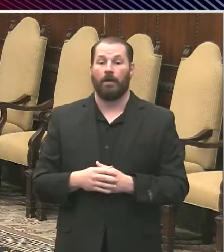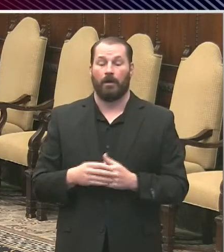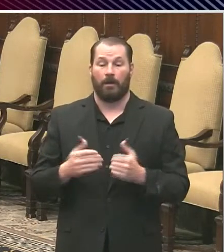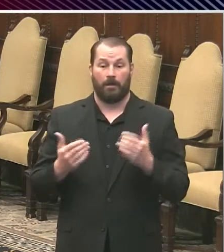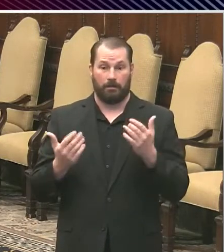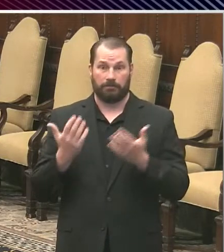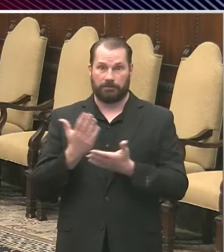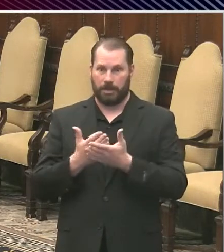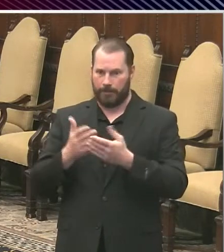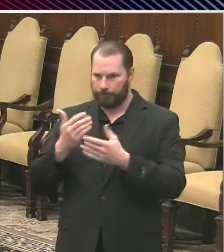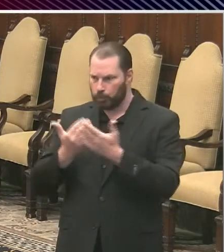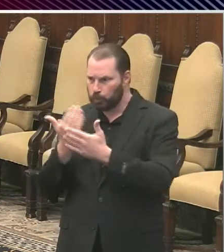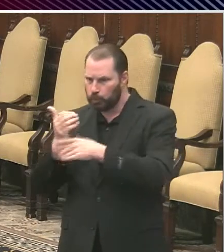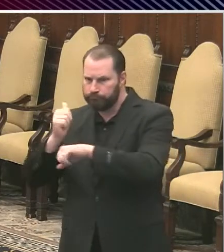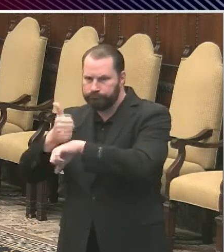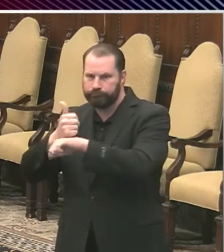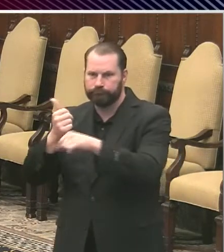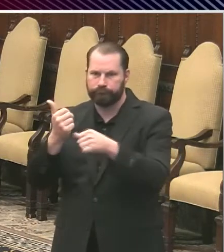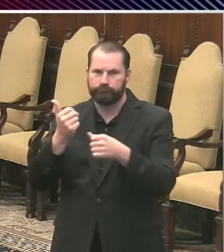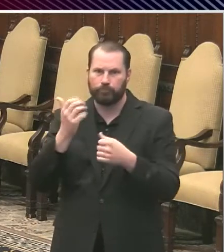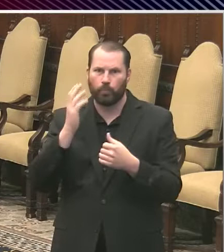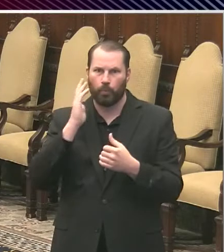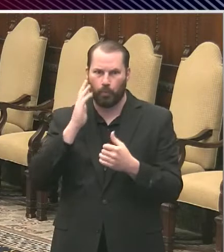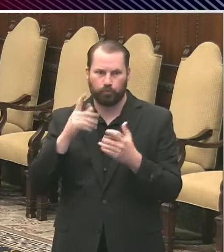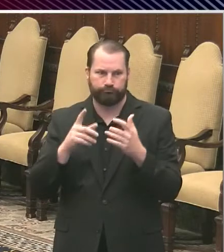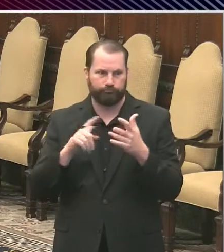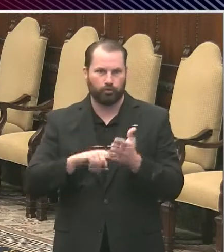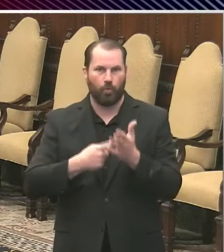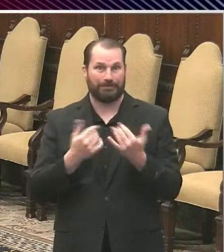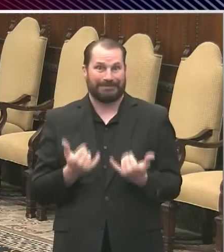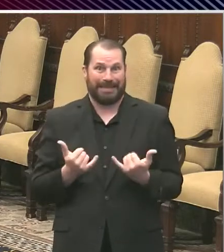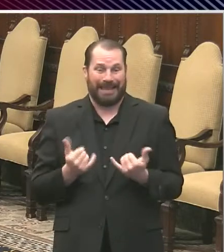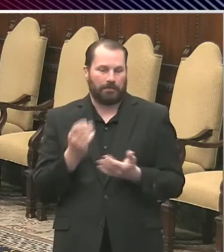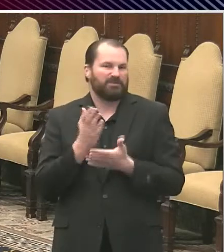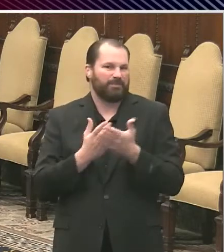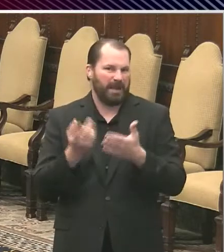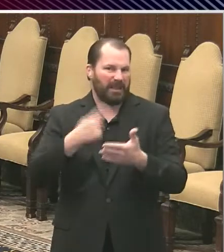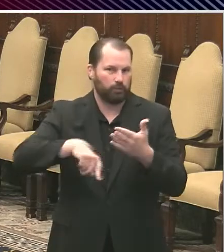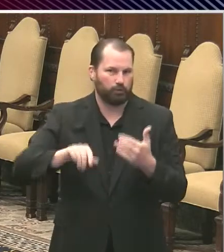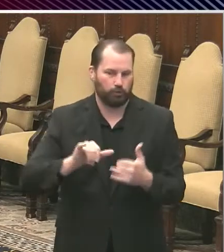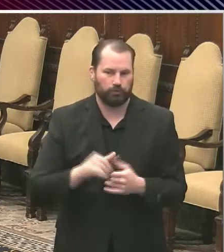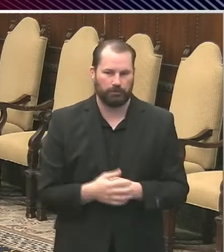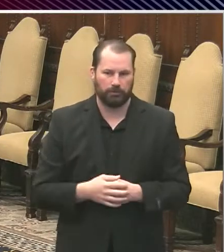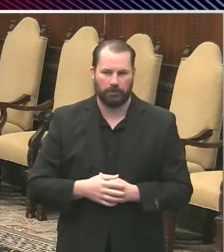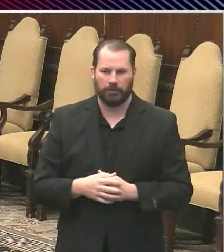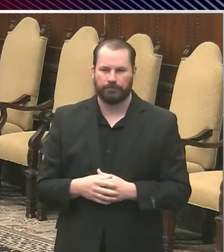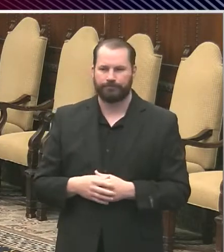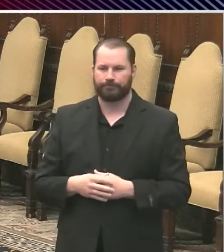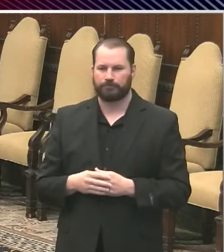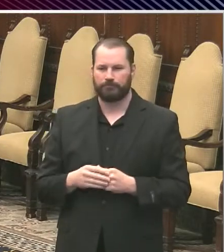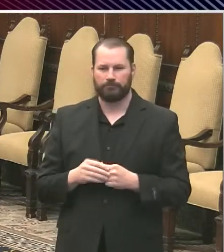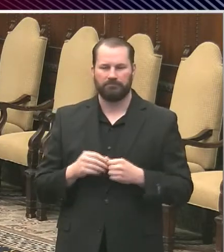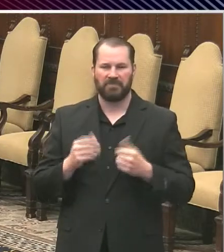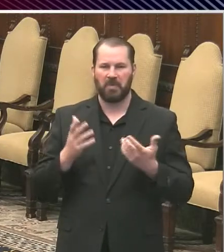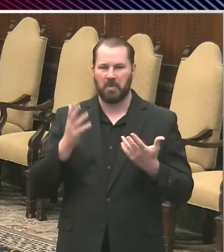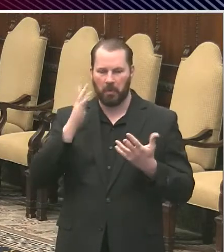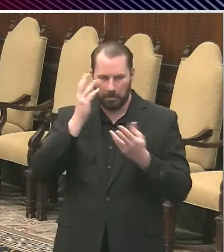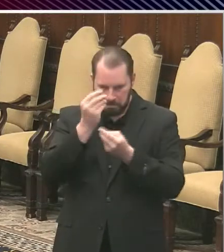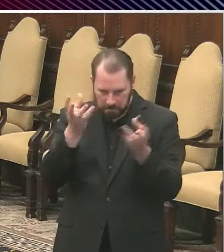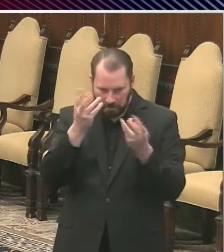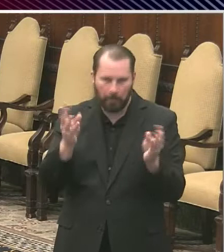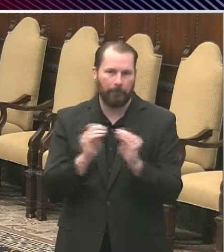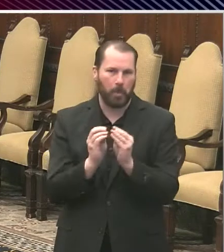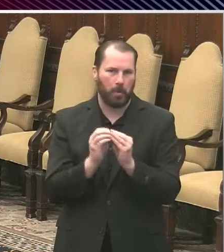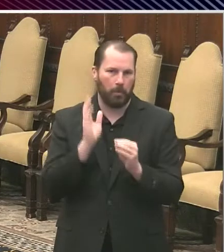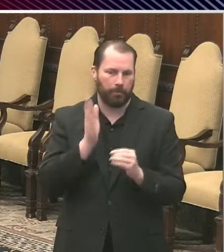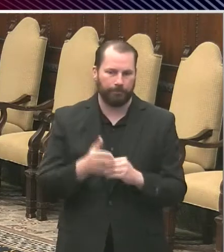with other federally qualified health centers, and we hope to announce other sites next week. Overall, I would say our level of case count means that we are continuing to make